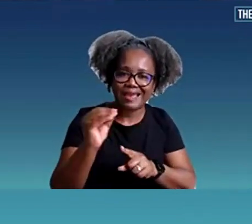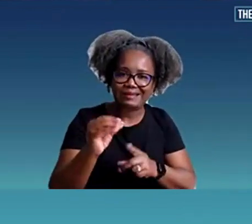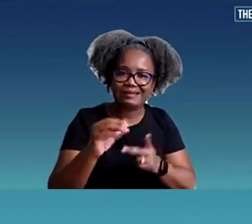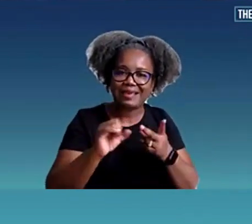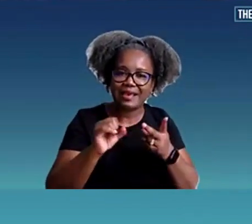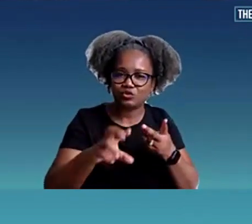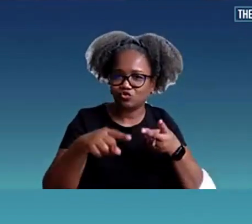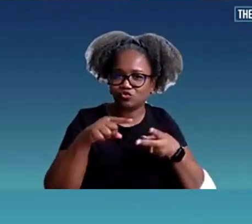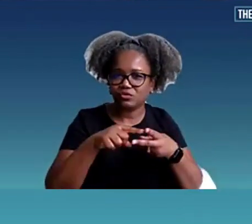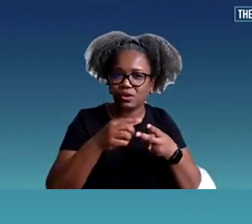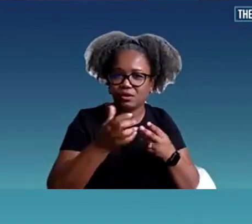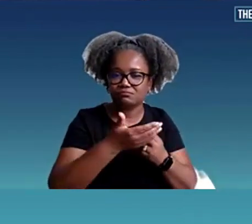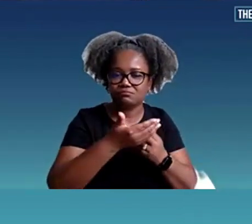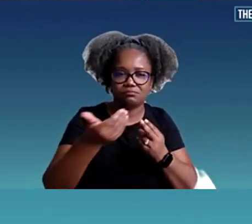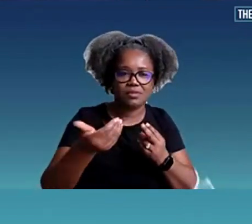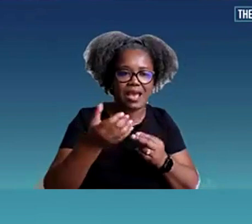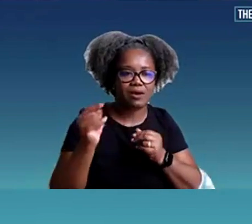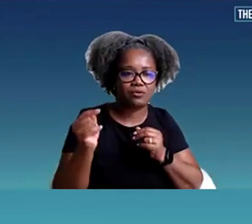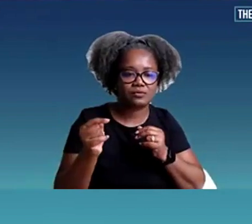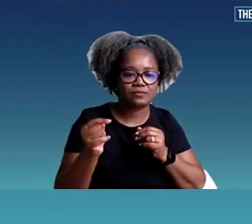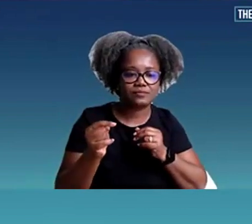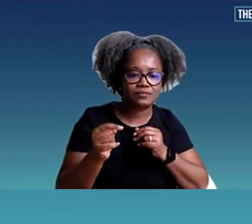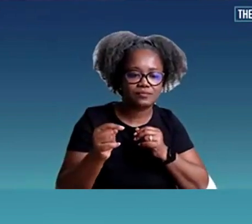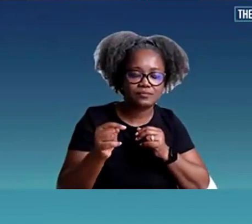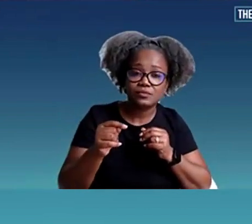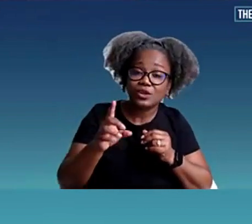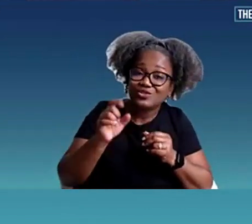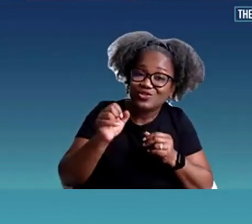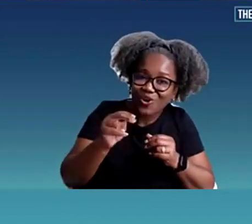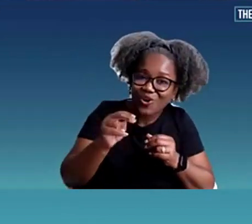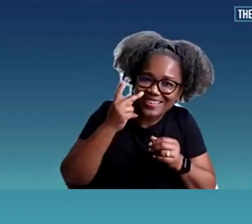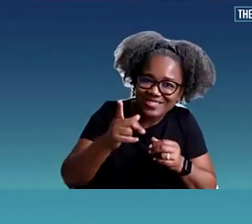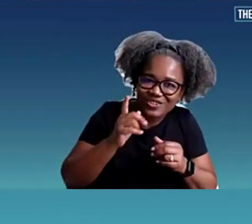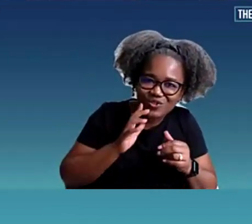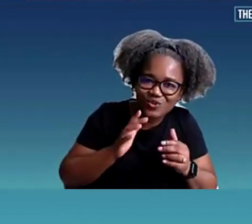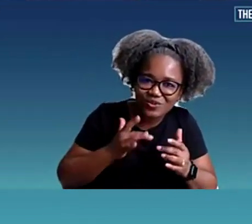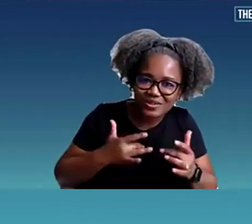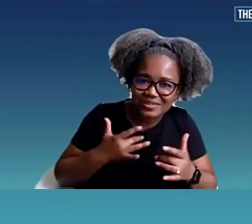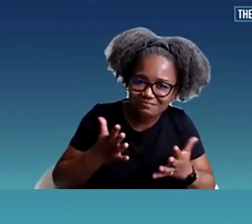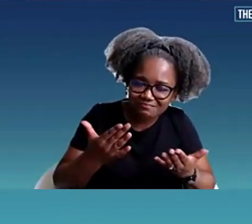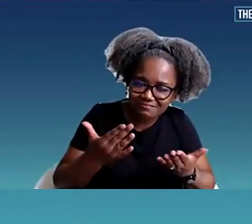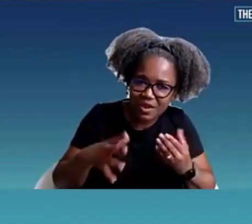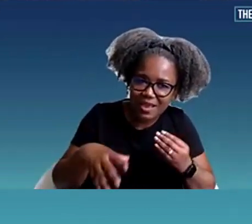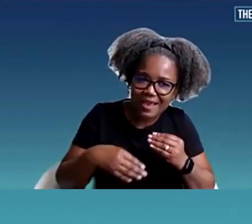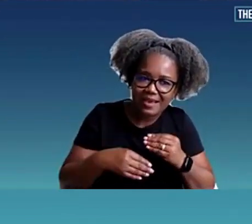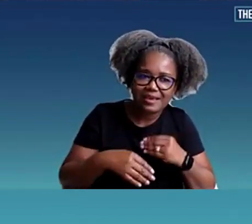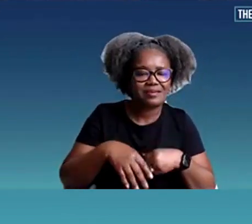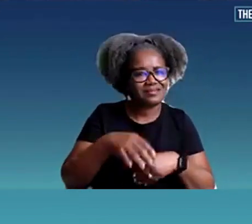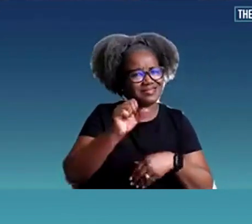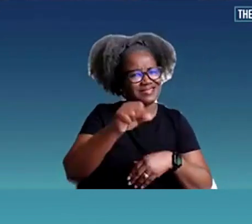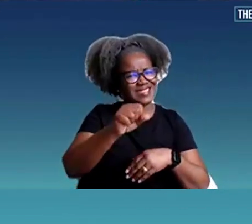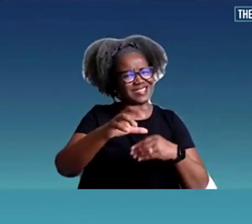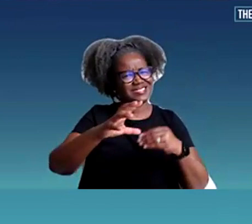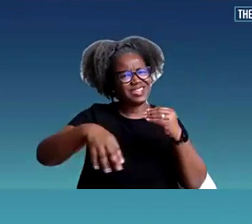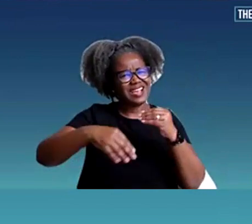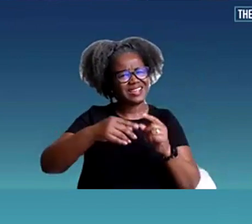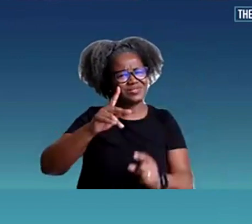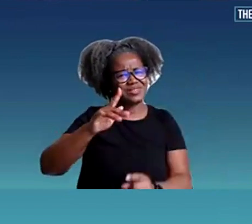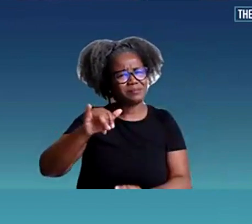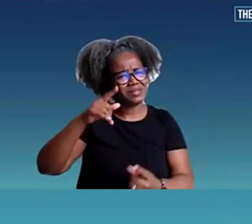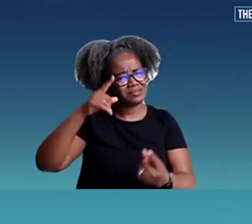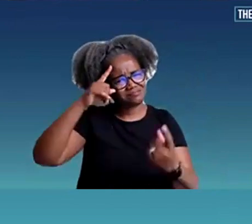something for me. What you got? To add on to Kimberly, if you are collecting data but you don't know what to do with it, I highly recommend that you check